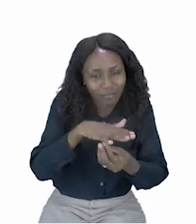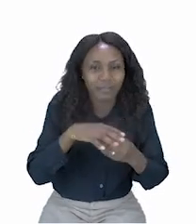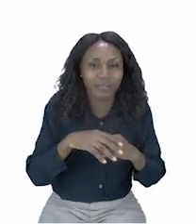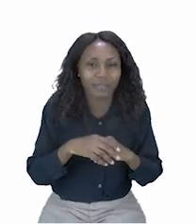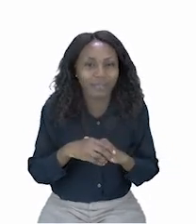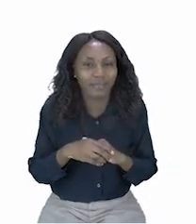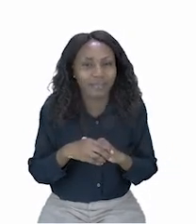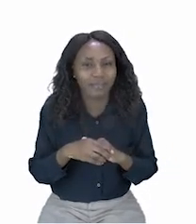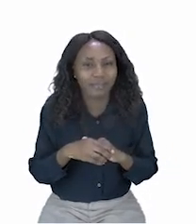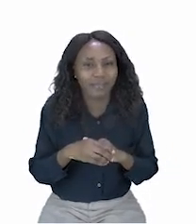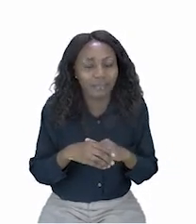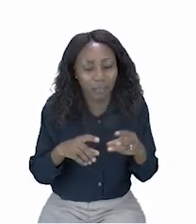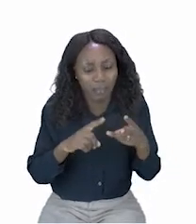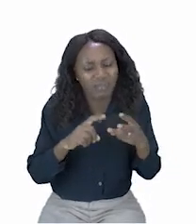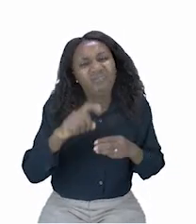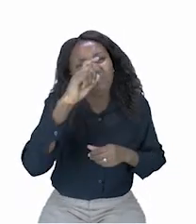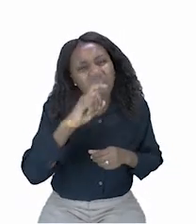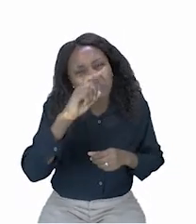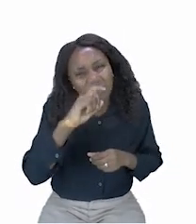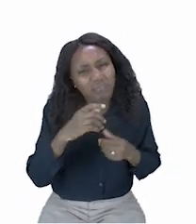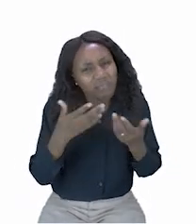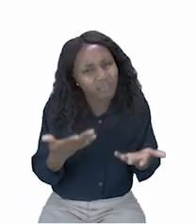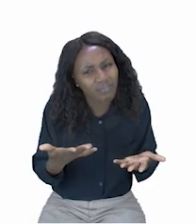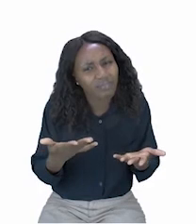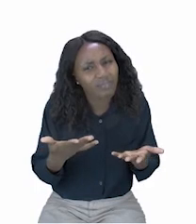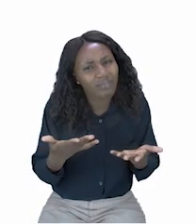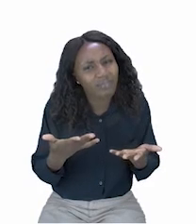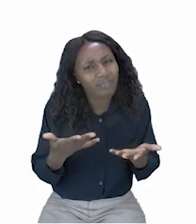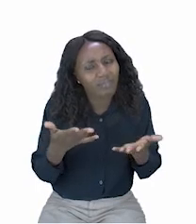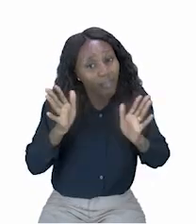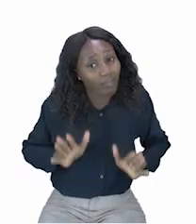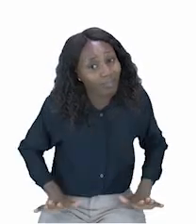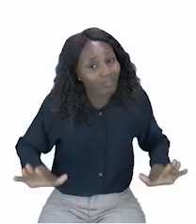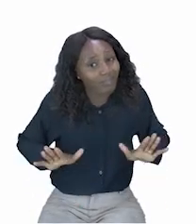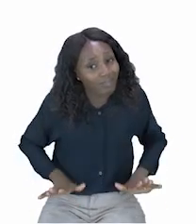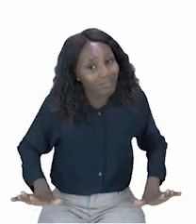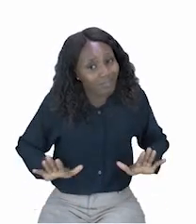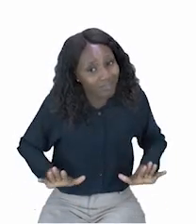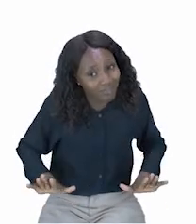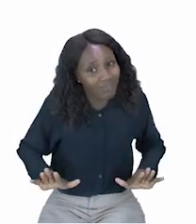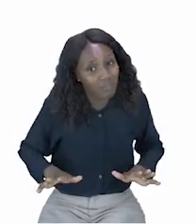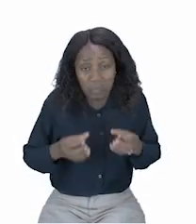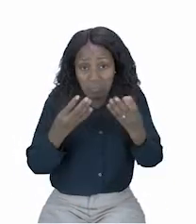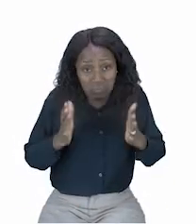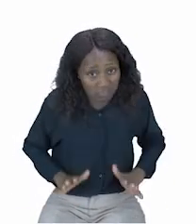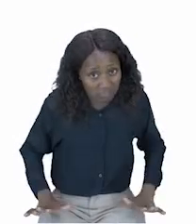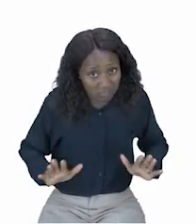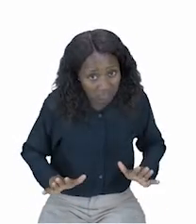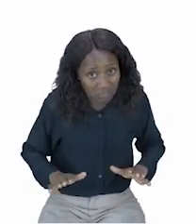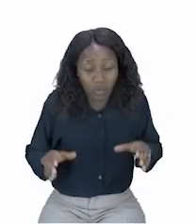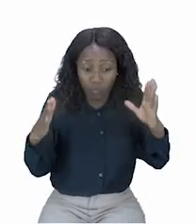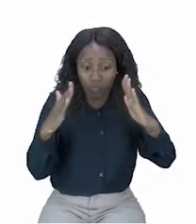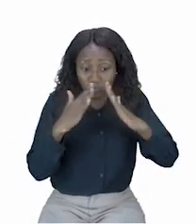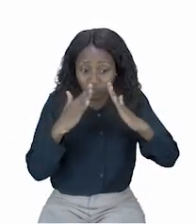The word sister is a word used for the girl or girls that belong in